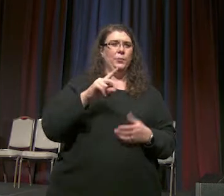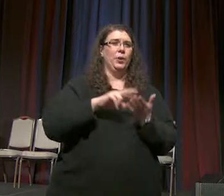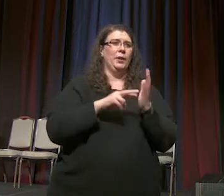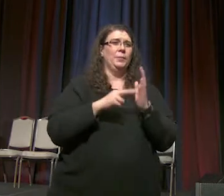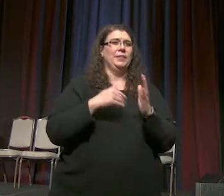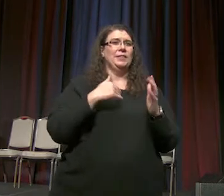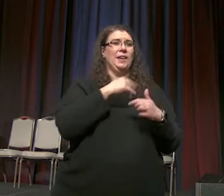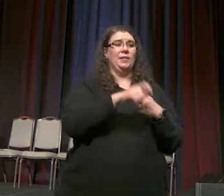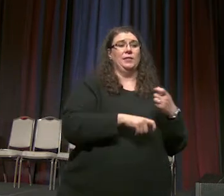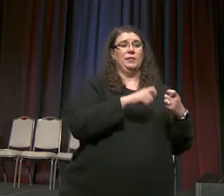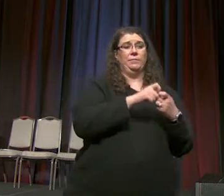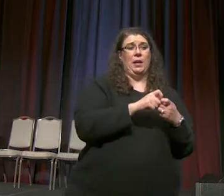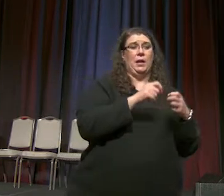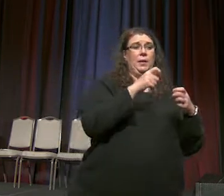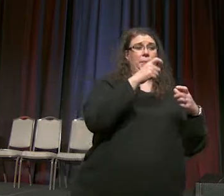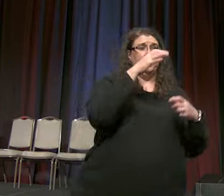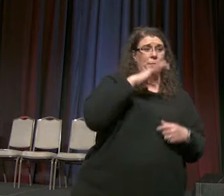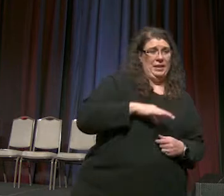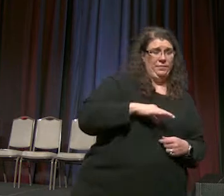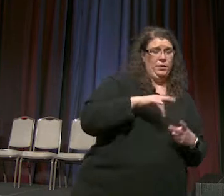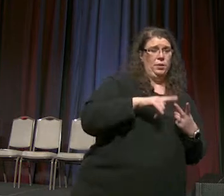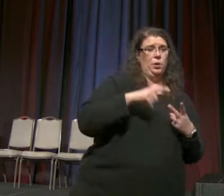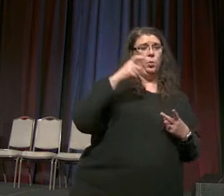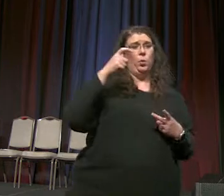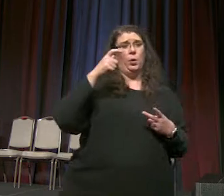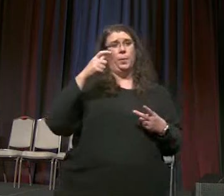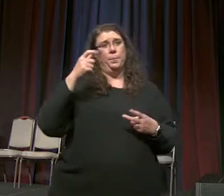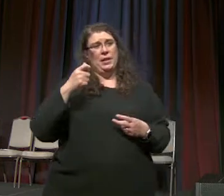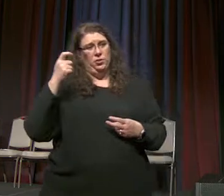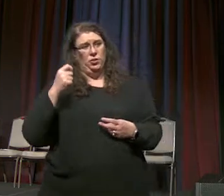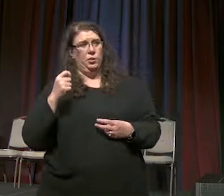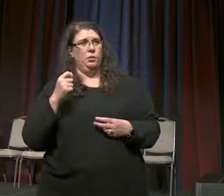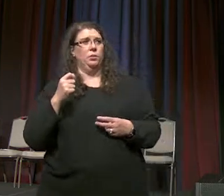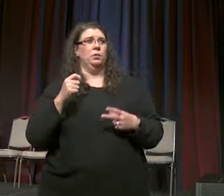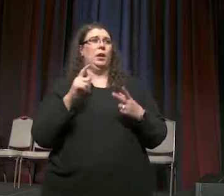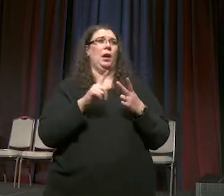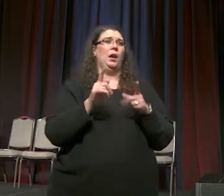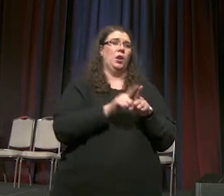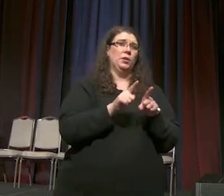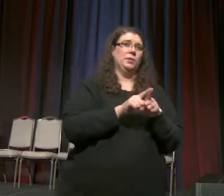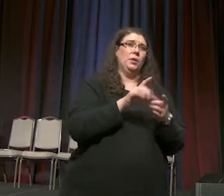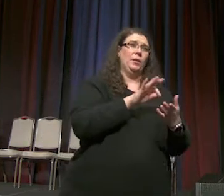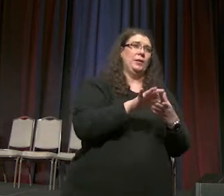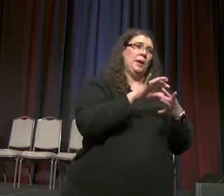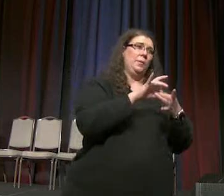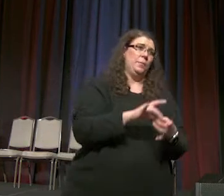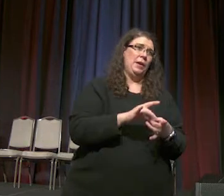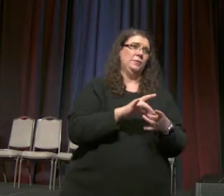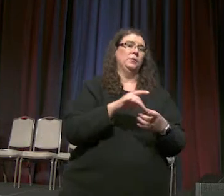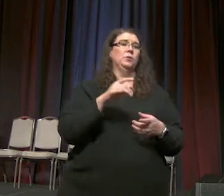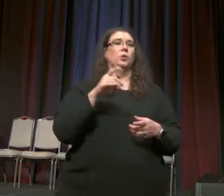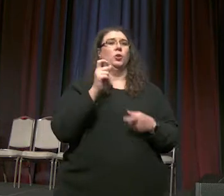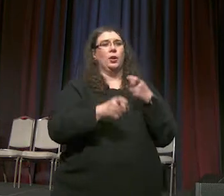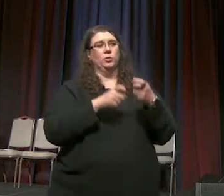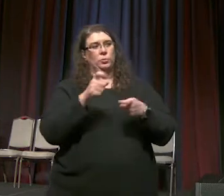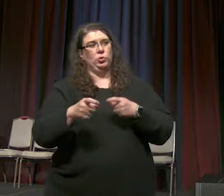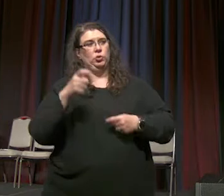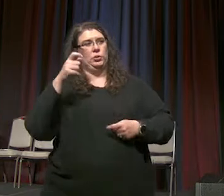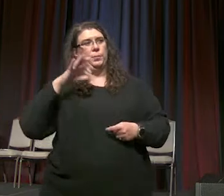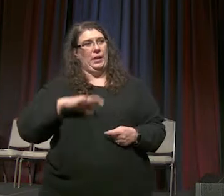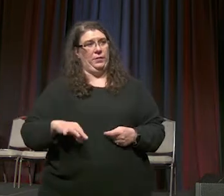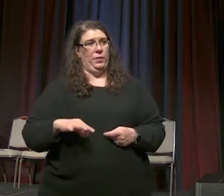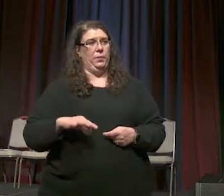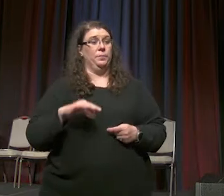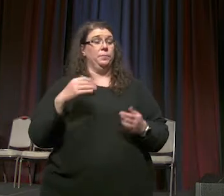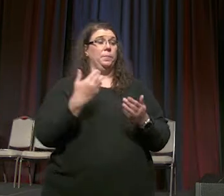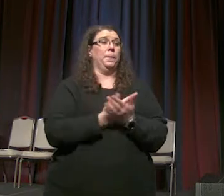benefit or pension and also an account-based or defined contribution benefit. This new plan, Compass,